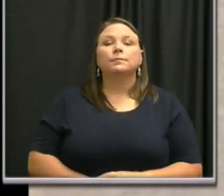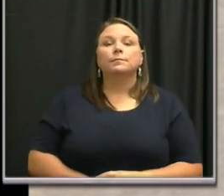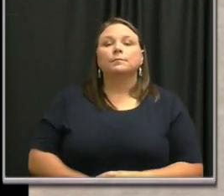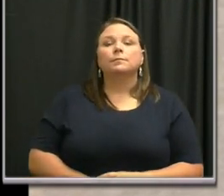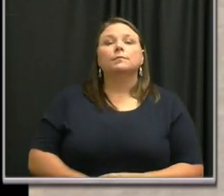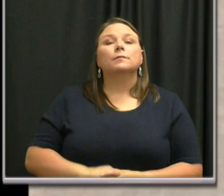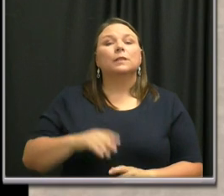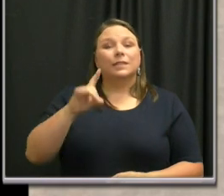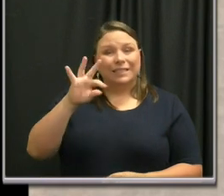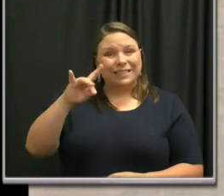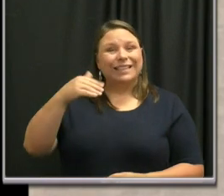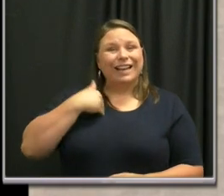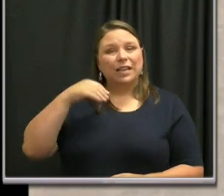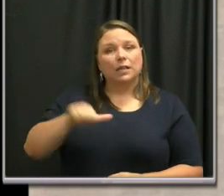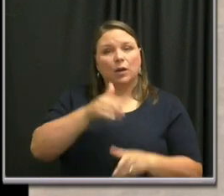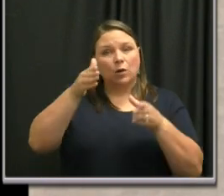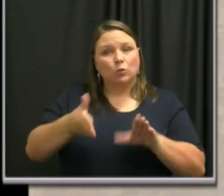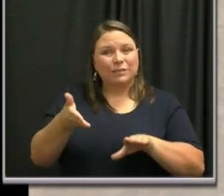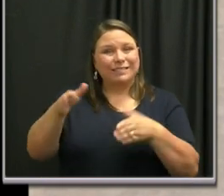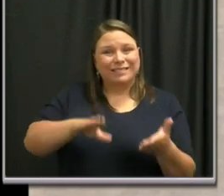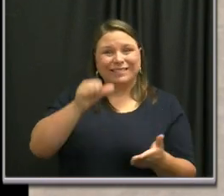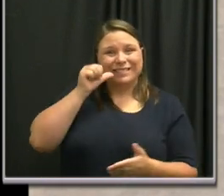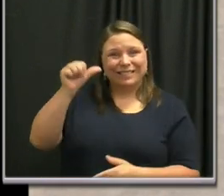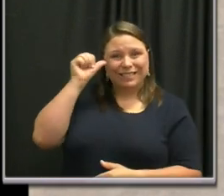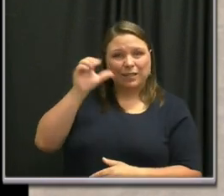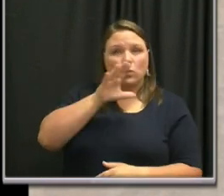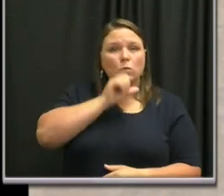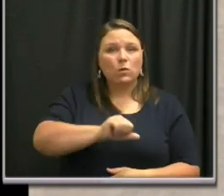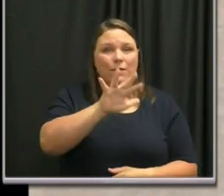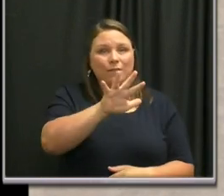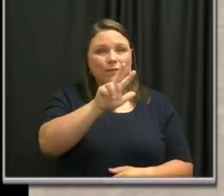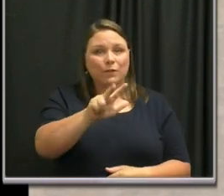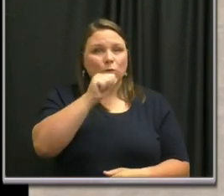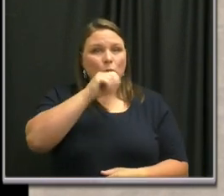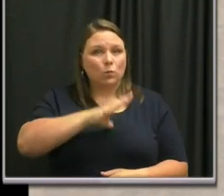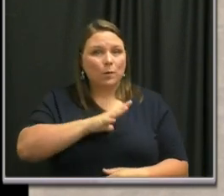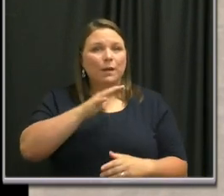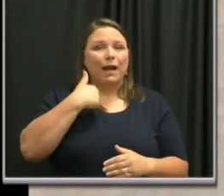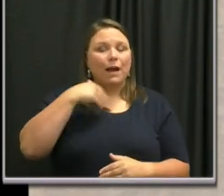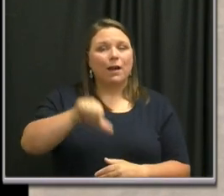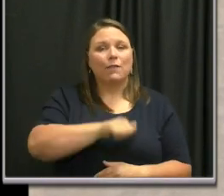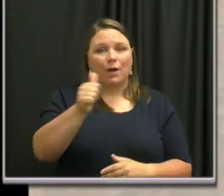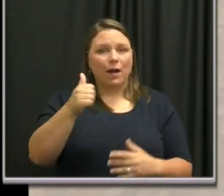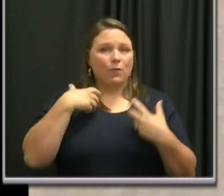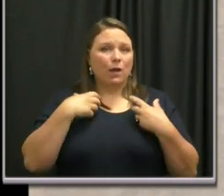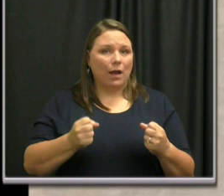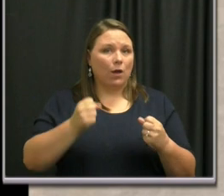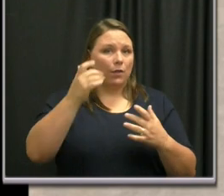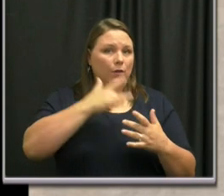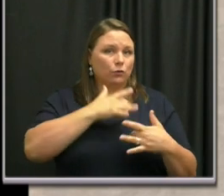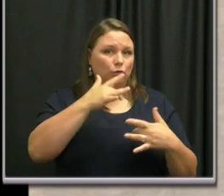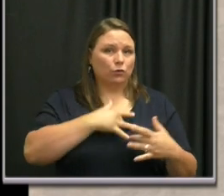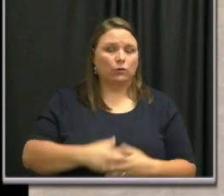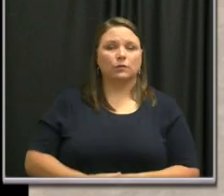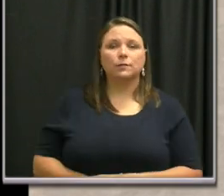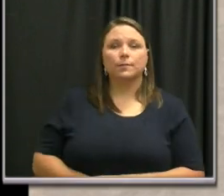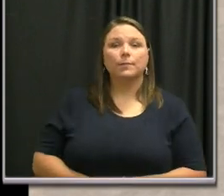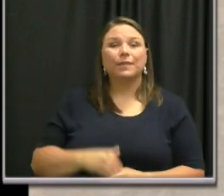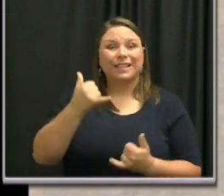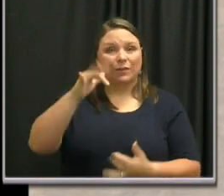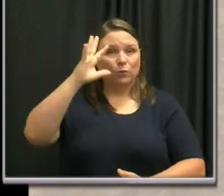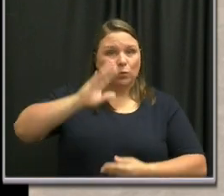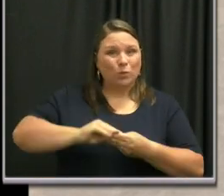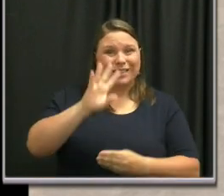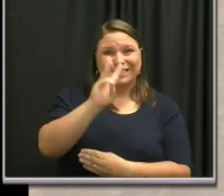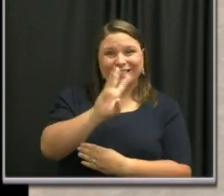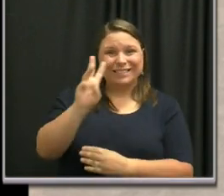have an additional death reported to us yesterday, a 53-year-old female with underlying health conditions. That now makes